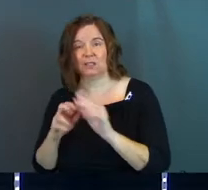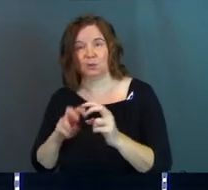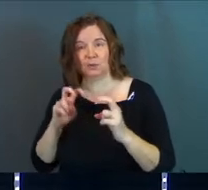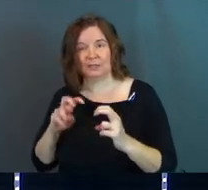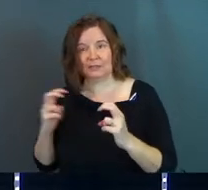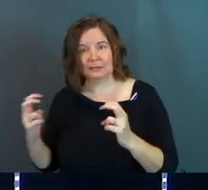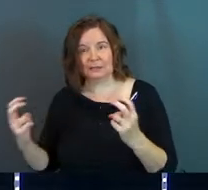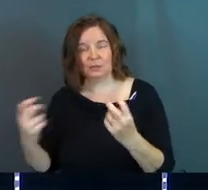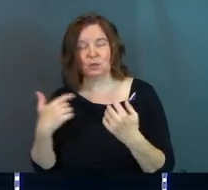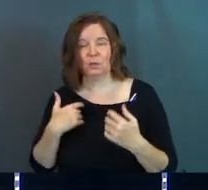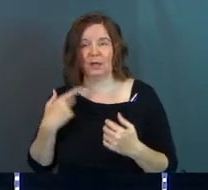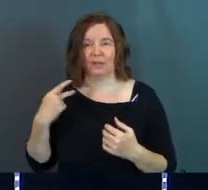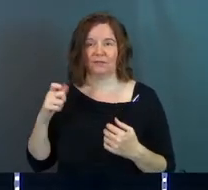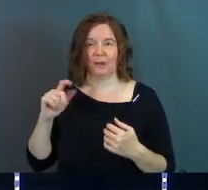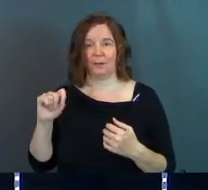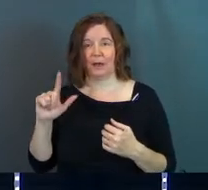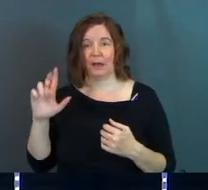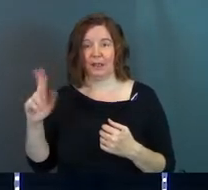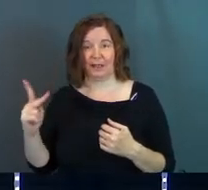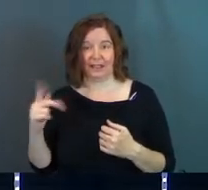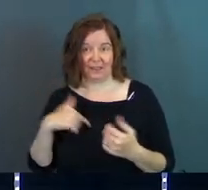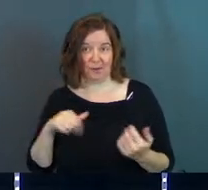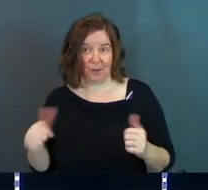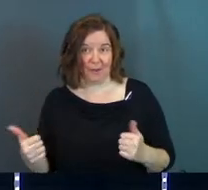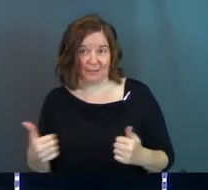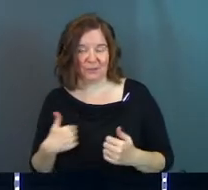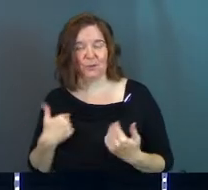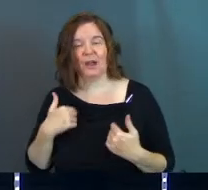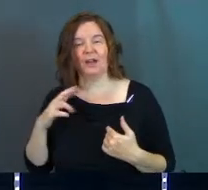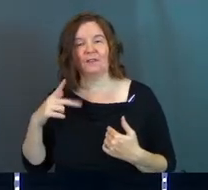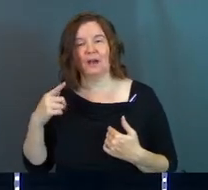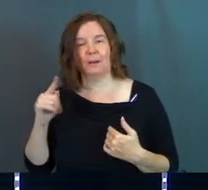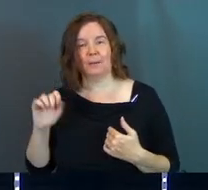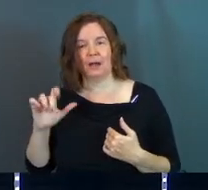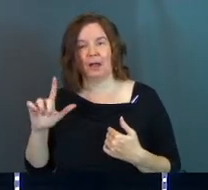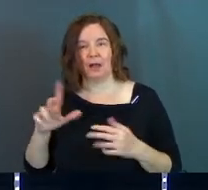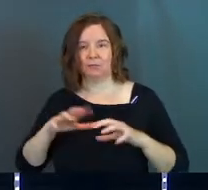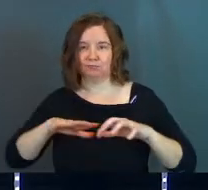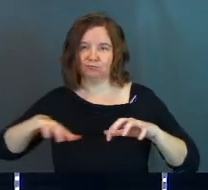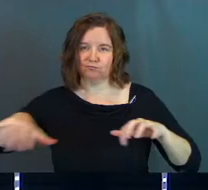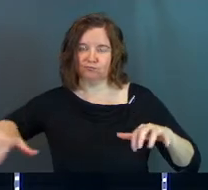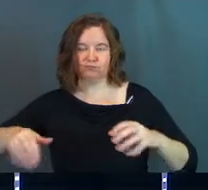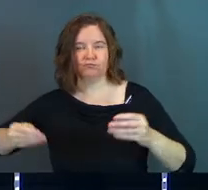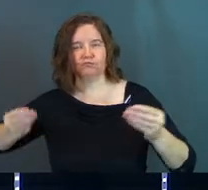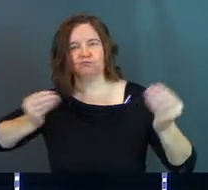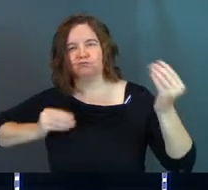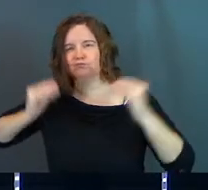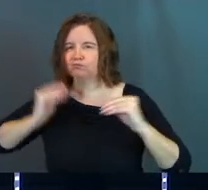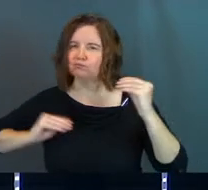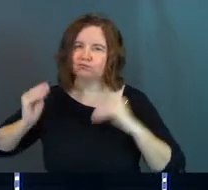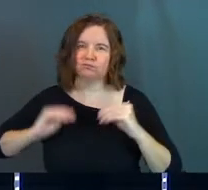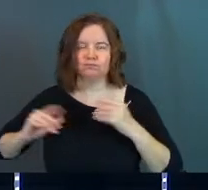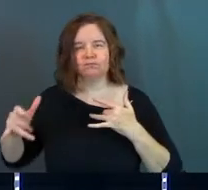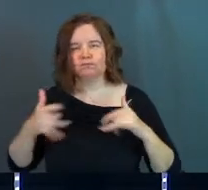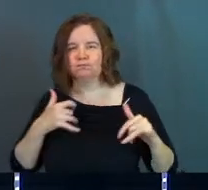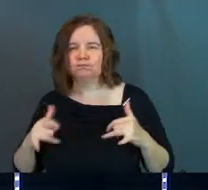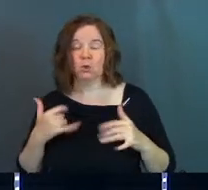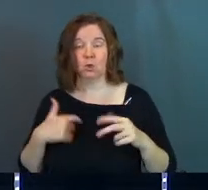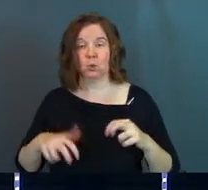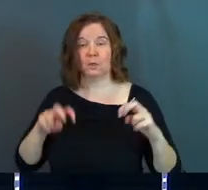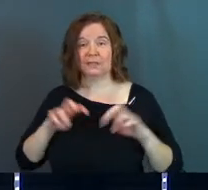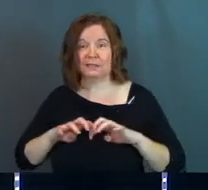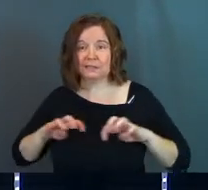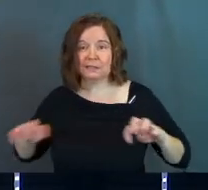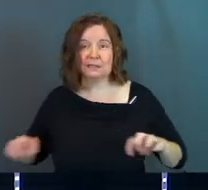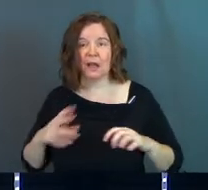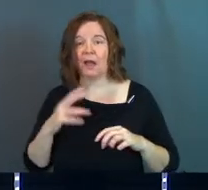down and you would have a potluck if you were a Baptist. Amen? You would have a potluck. You would have a banquet. You would have a feast. You would sit